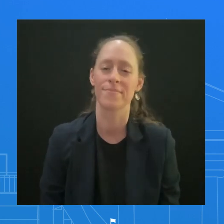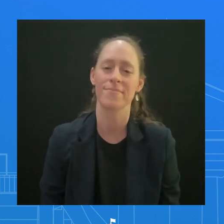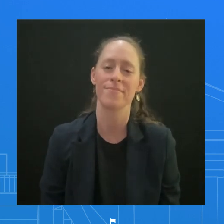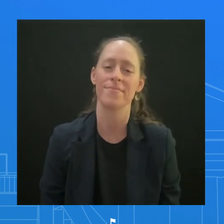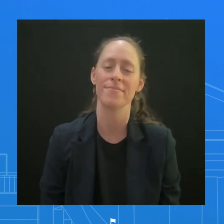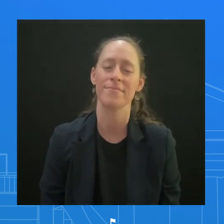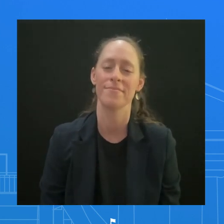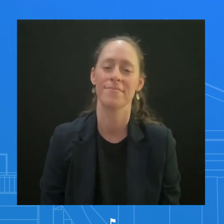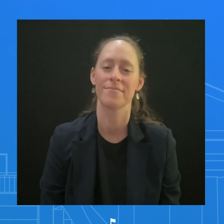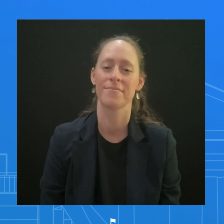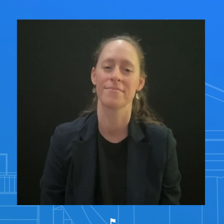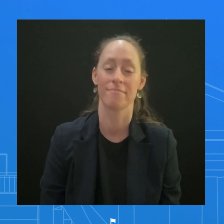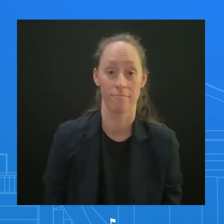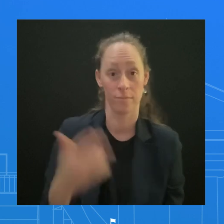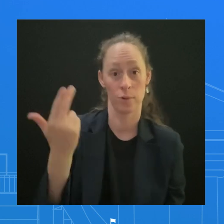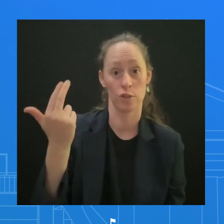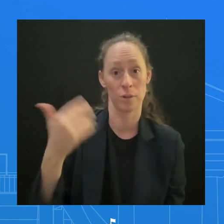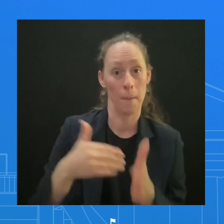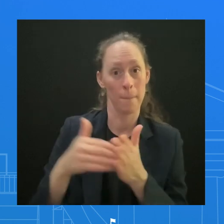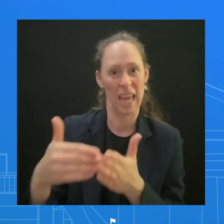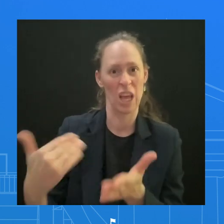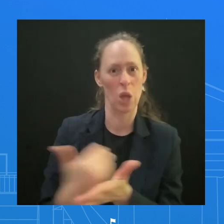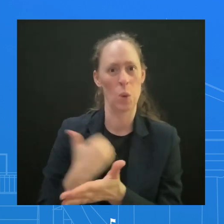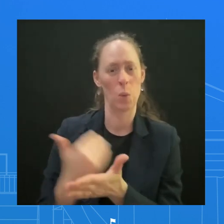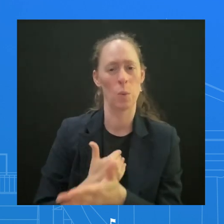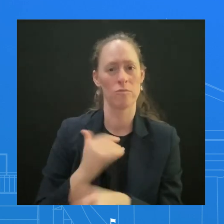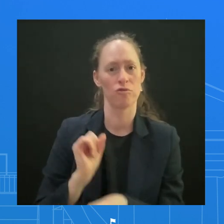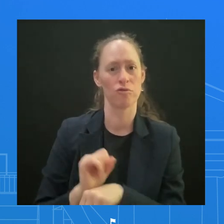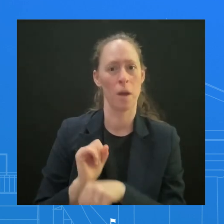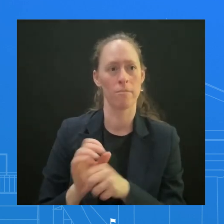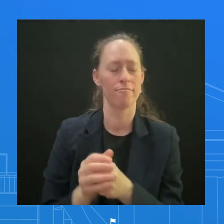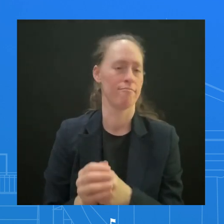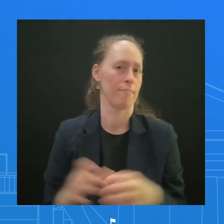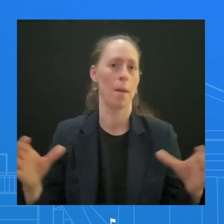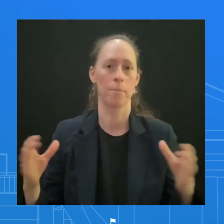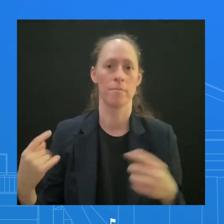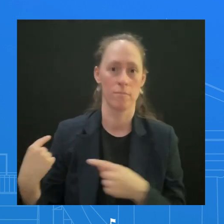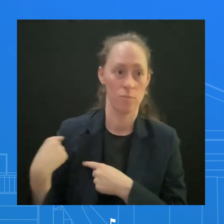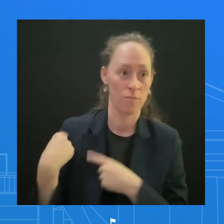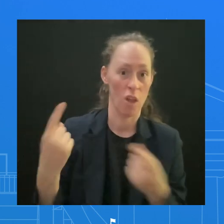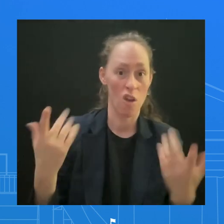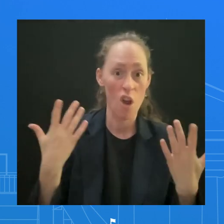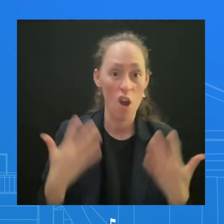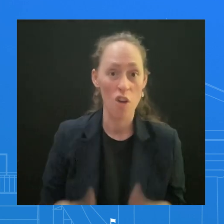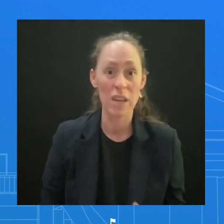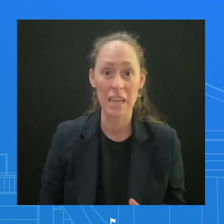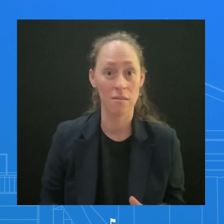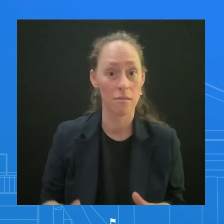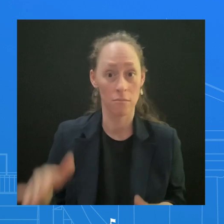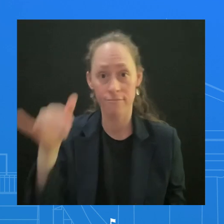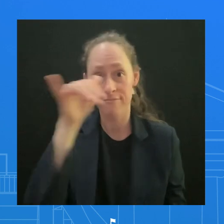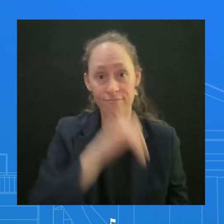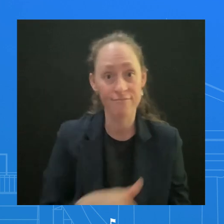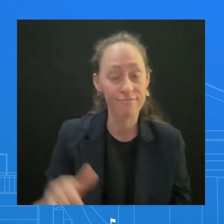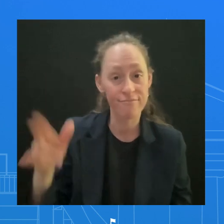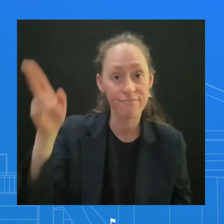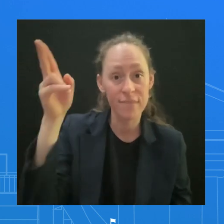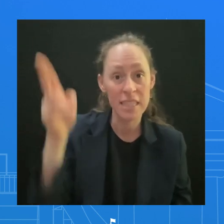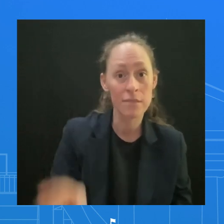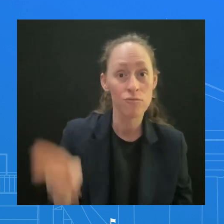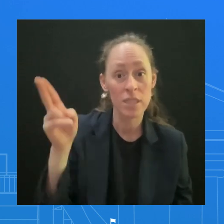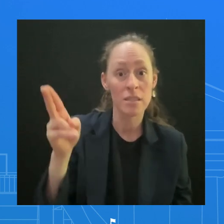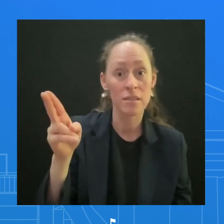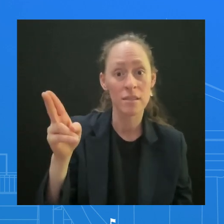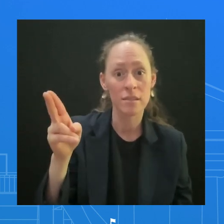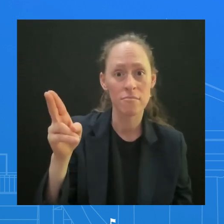among any of the world's leading economies since the pandemic began, and the lowest current inflation among the world's